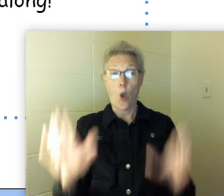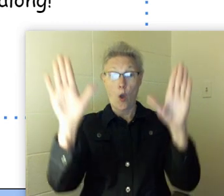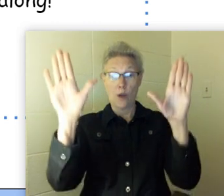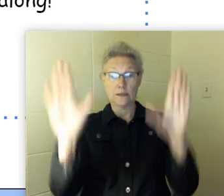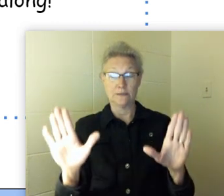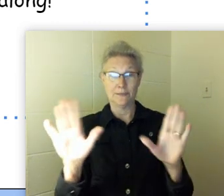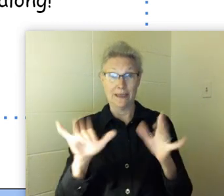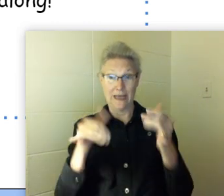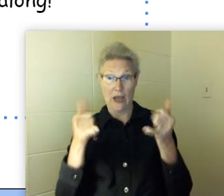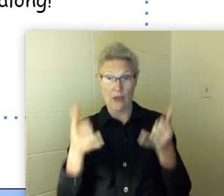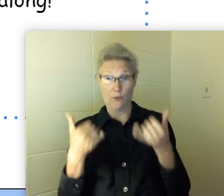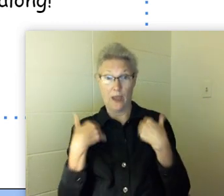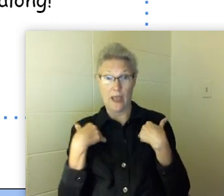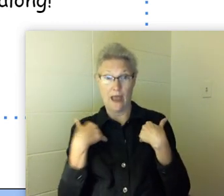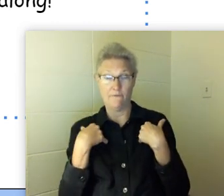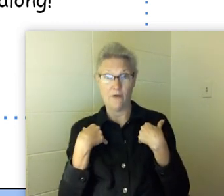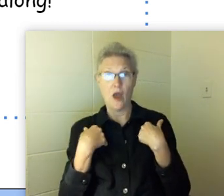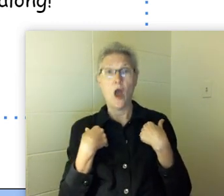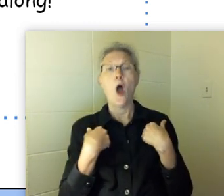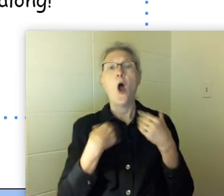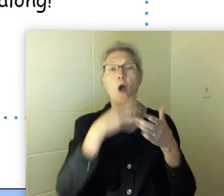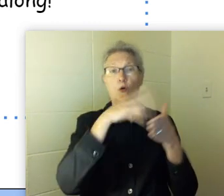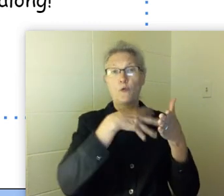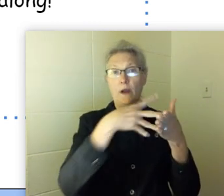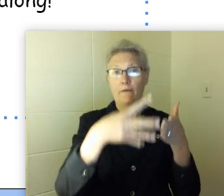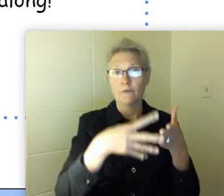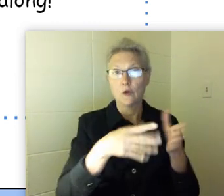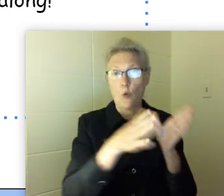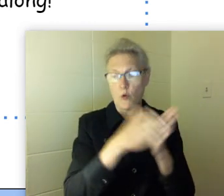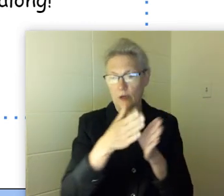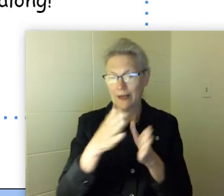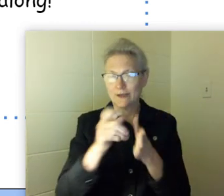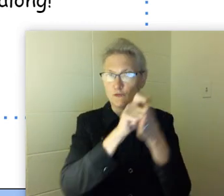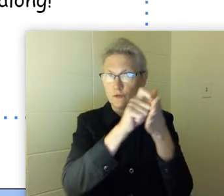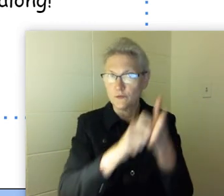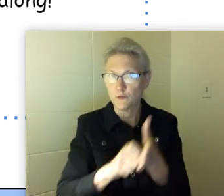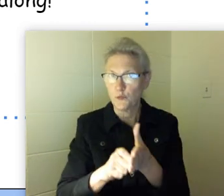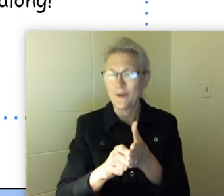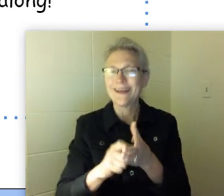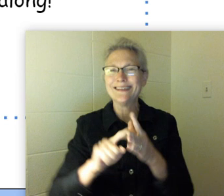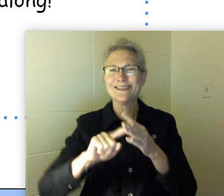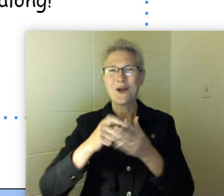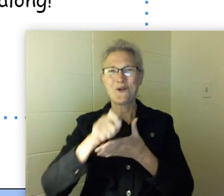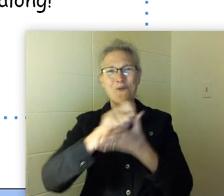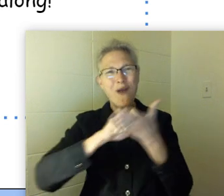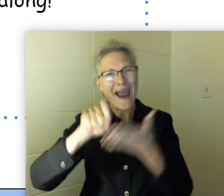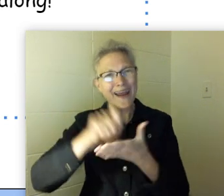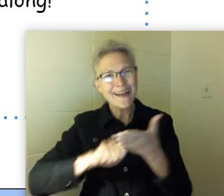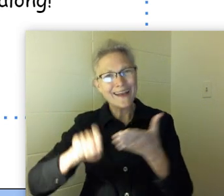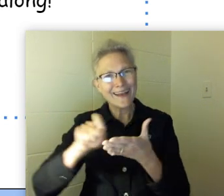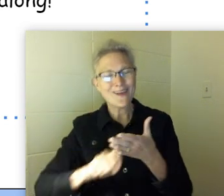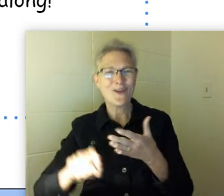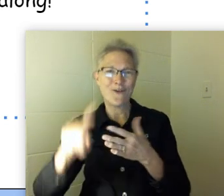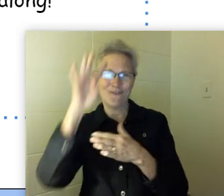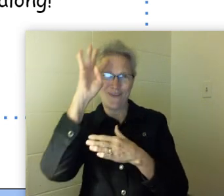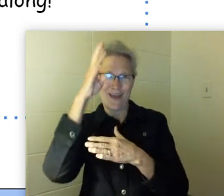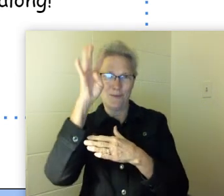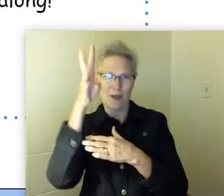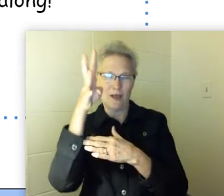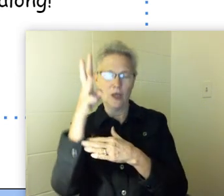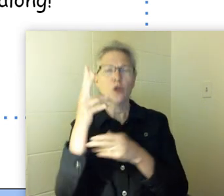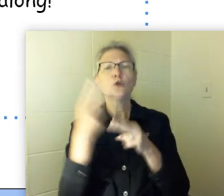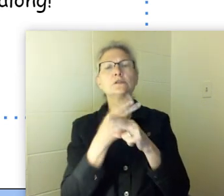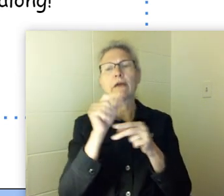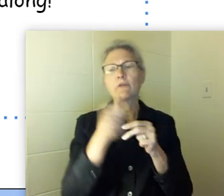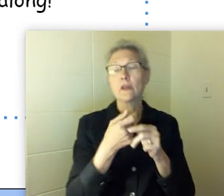Awesome. Now that we have our graphic organizer filled in, we can begin drafting our fables. Use everything you just jotted down to help develop your